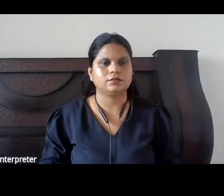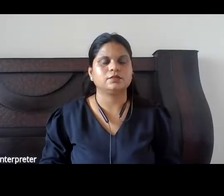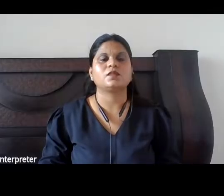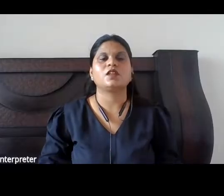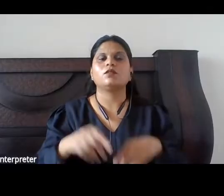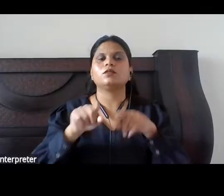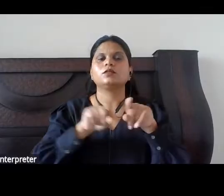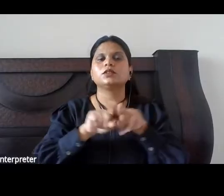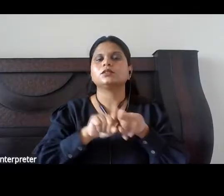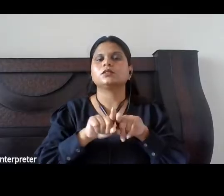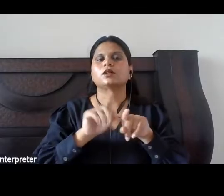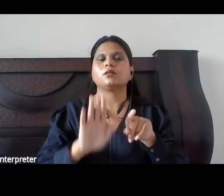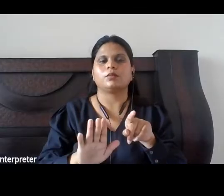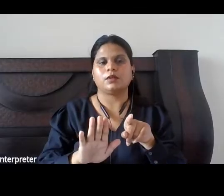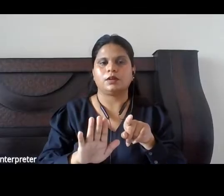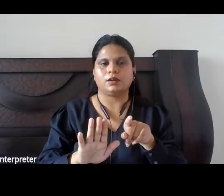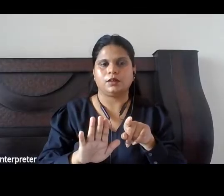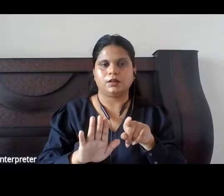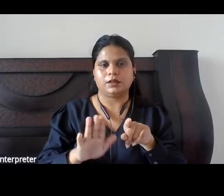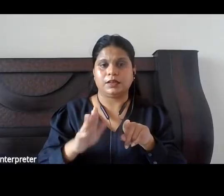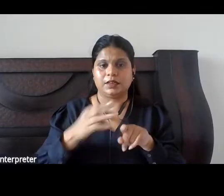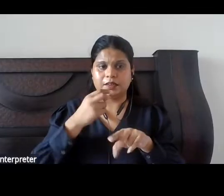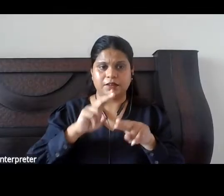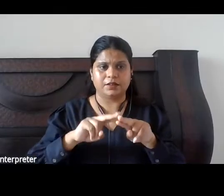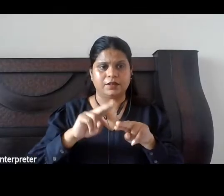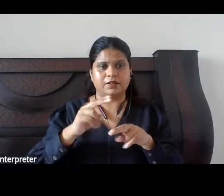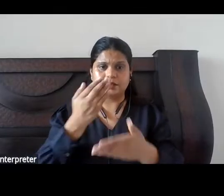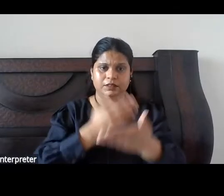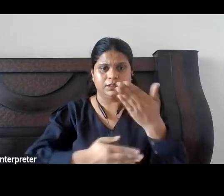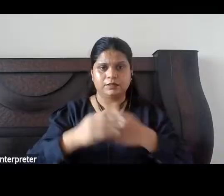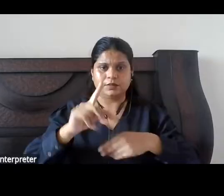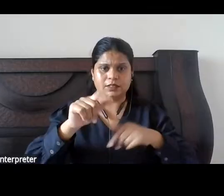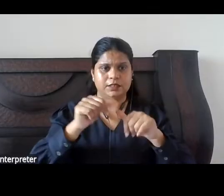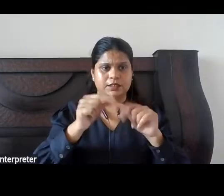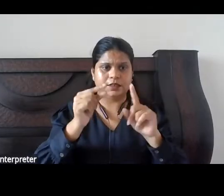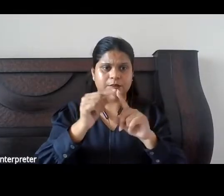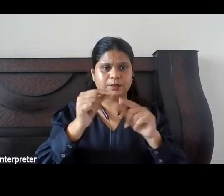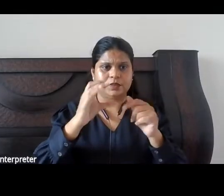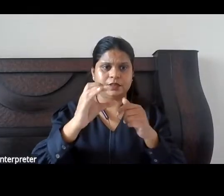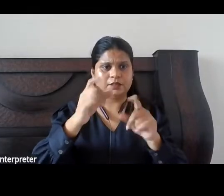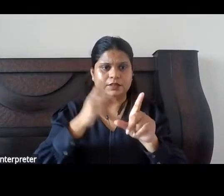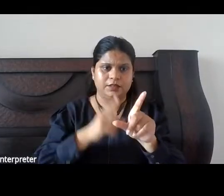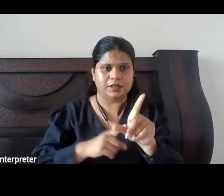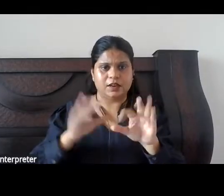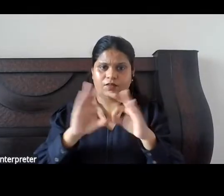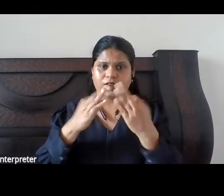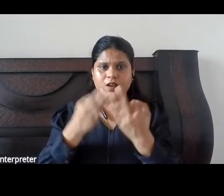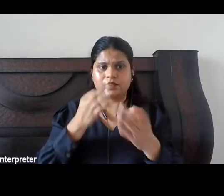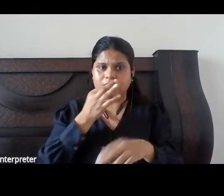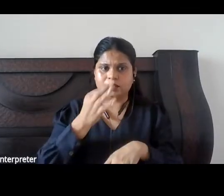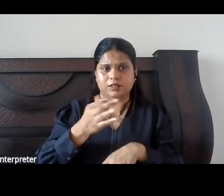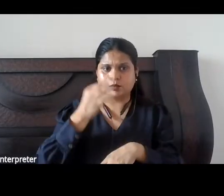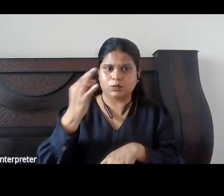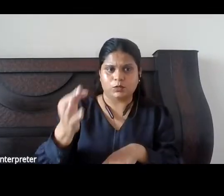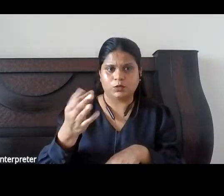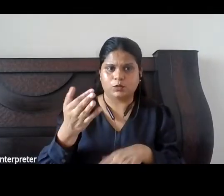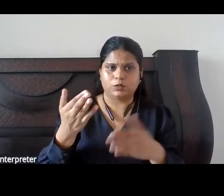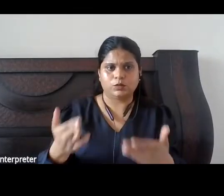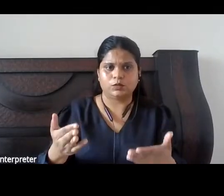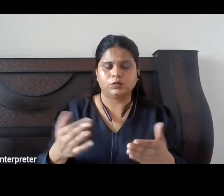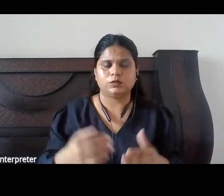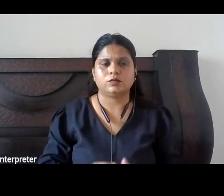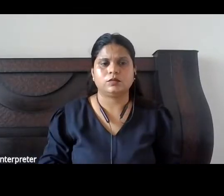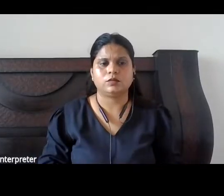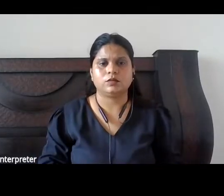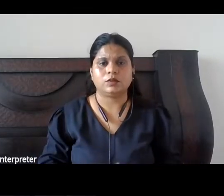of asking, does anybody have leprosy, they can ask, has anybody in the family lost sensation in any part of the